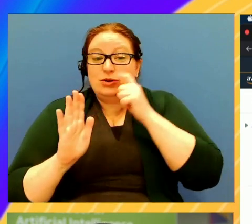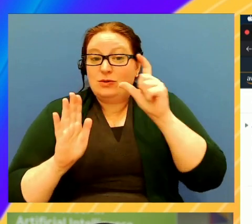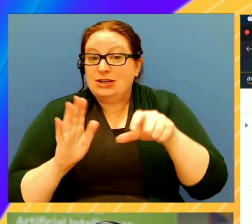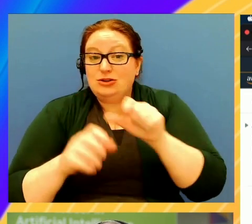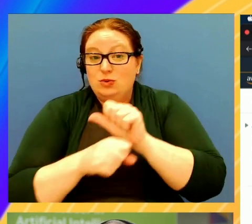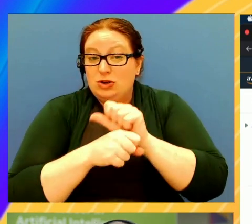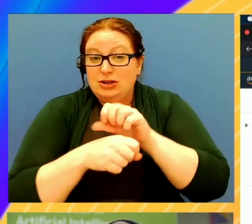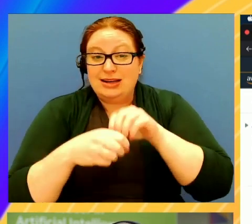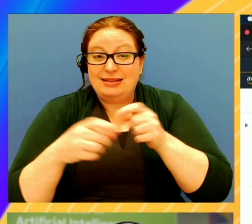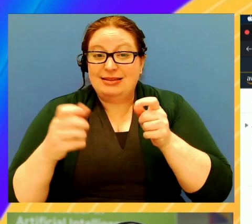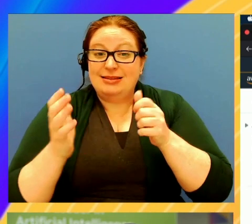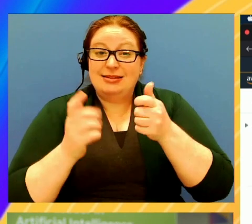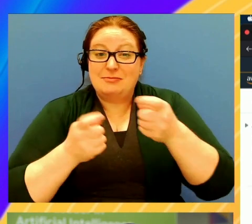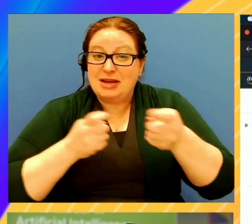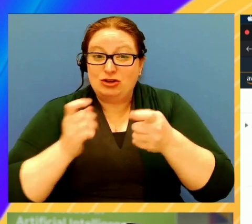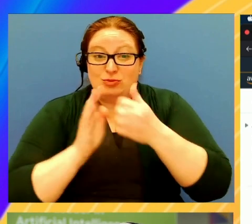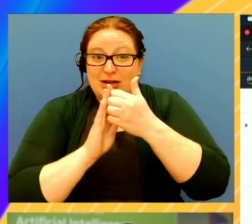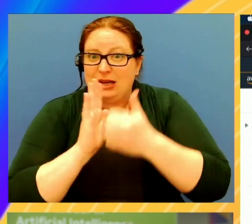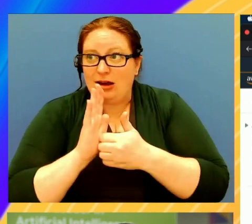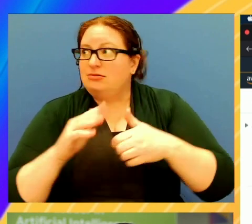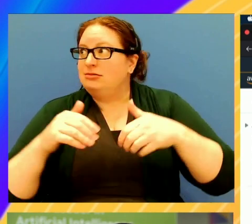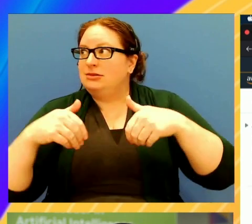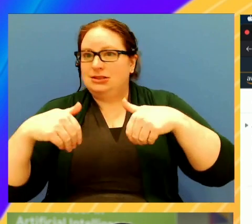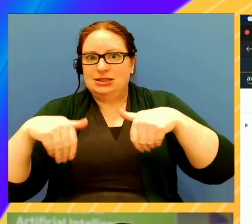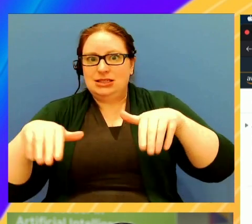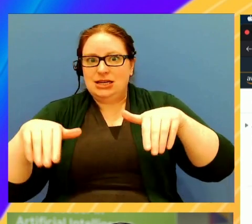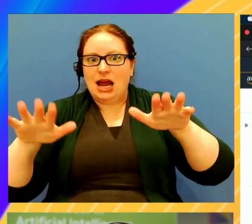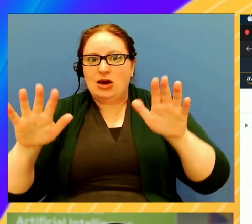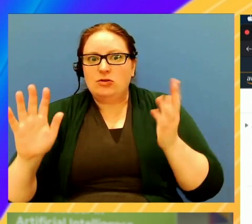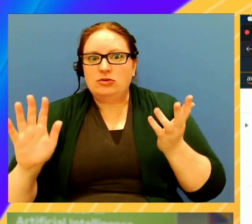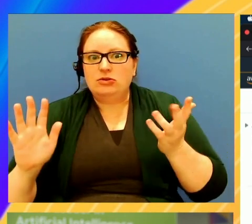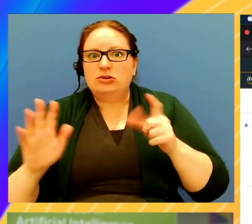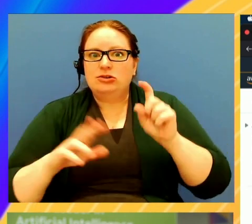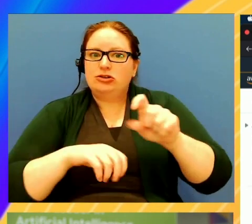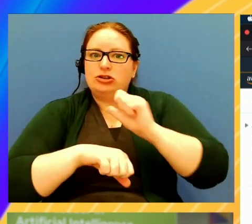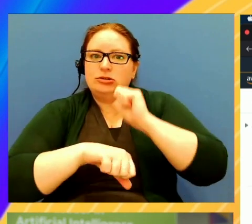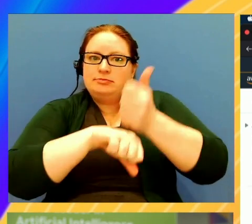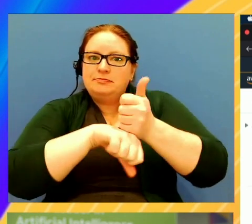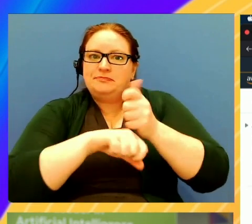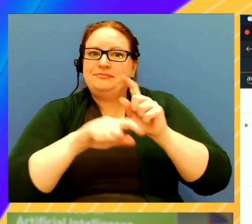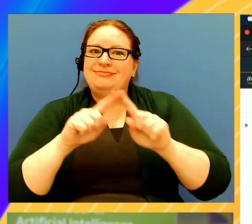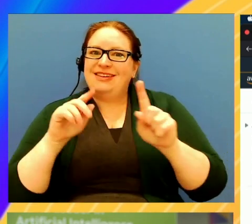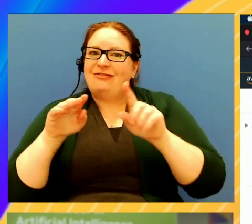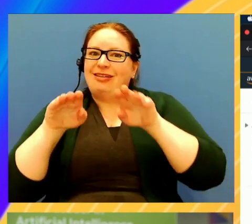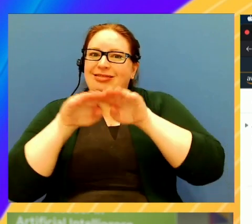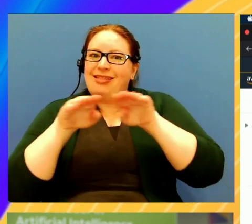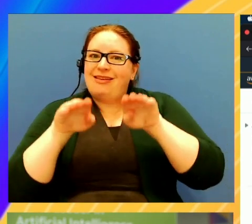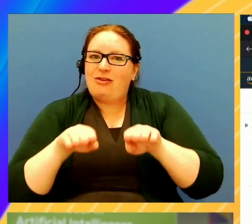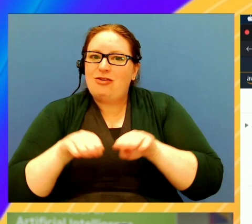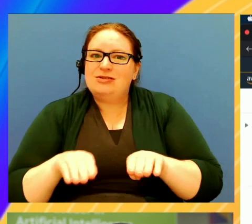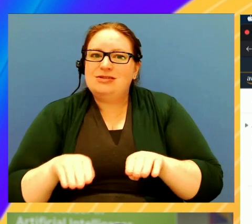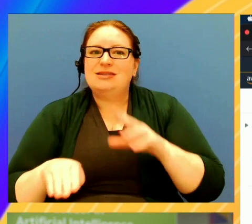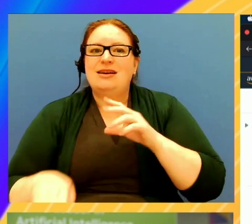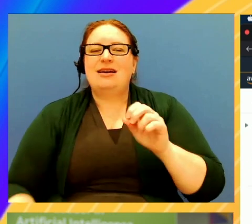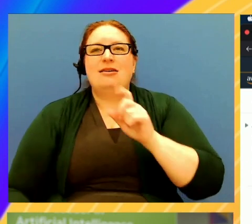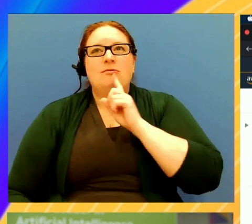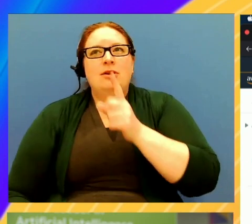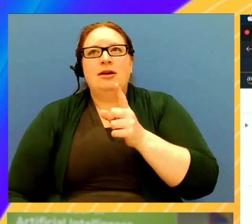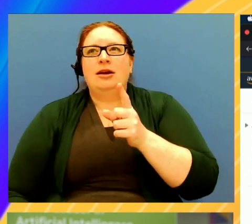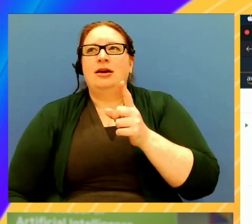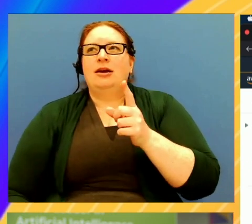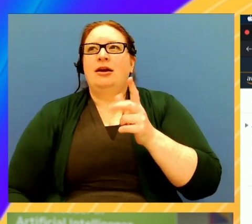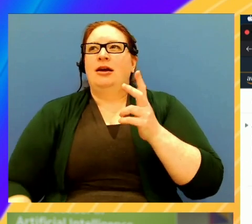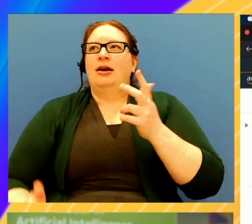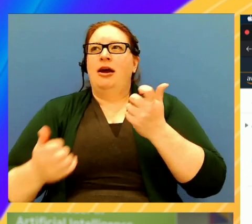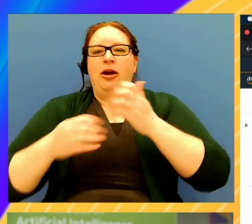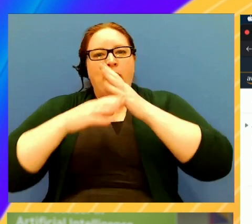account, please stay out. Delegate this. You should put this in place at different levels and just really quiet, I always say quiet the scene in the management